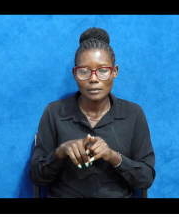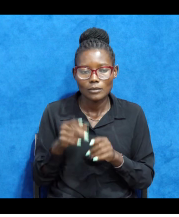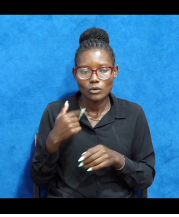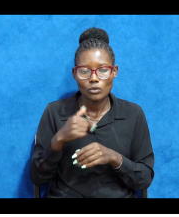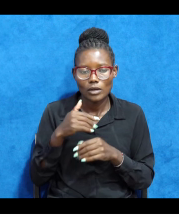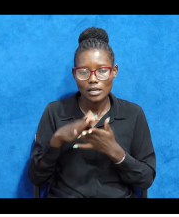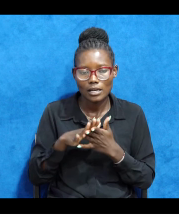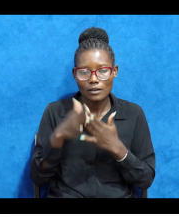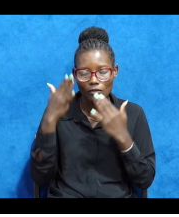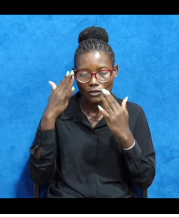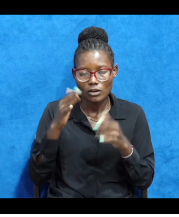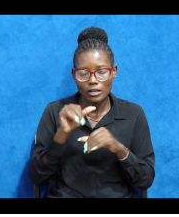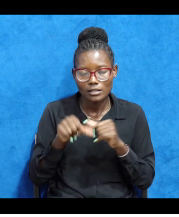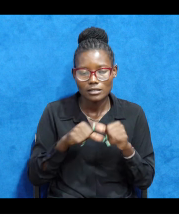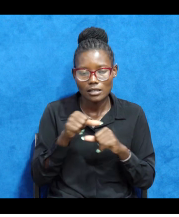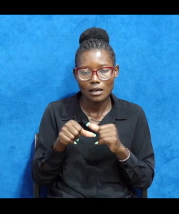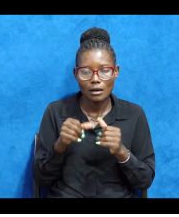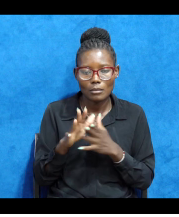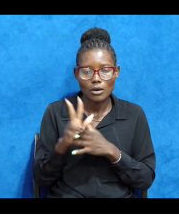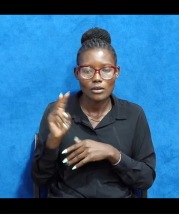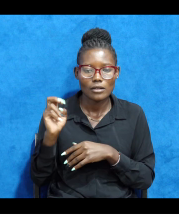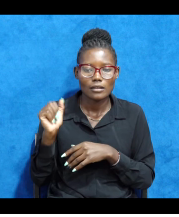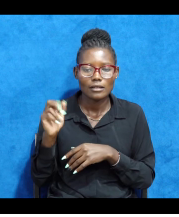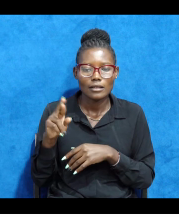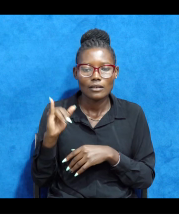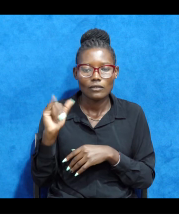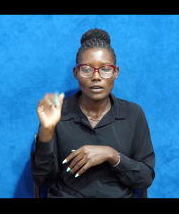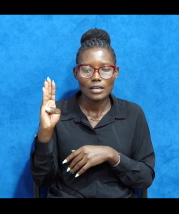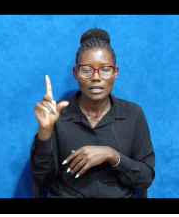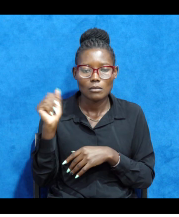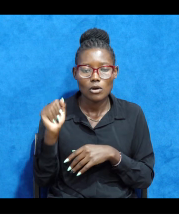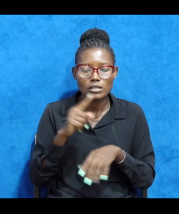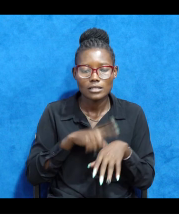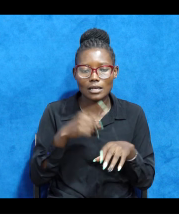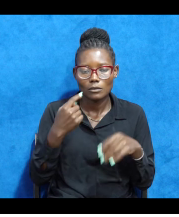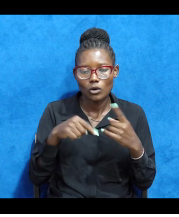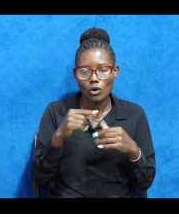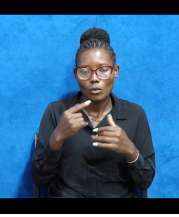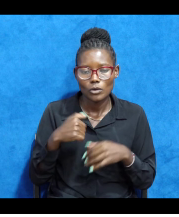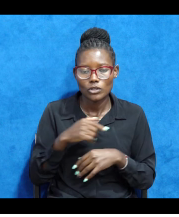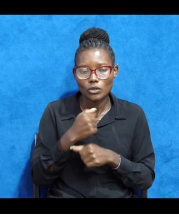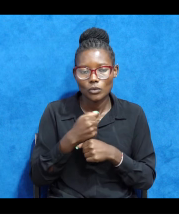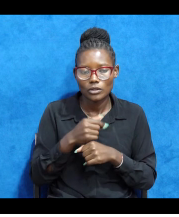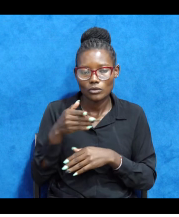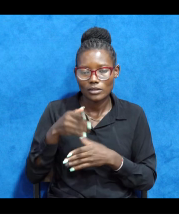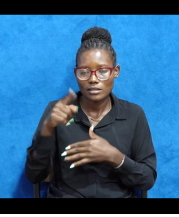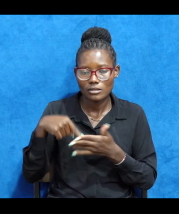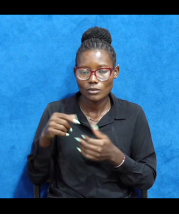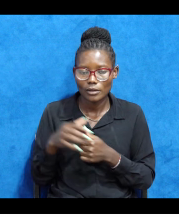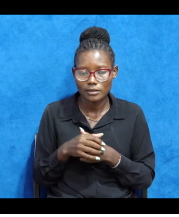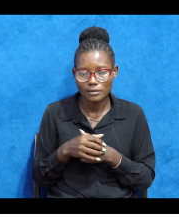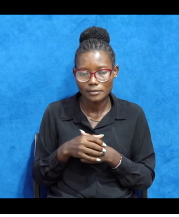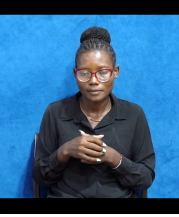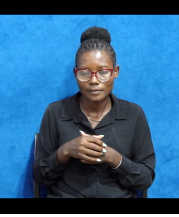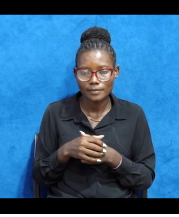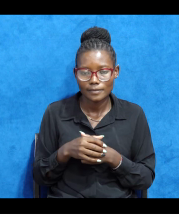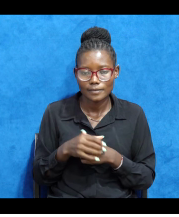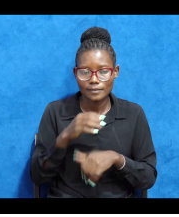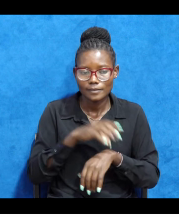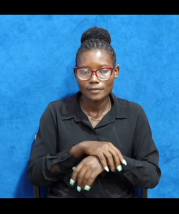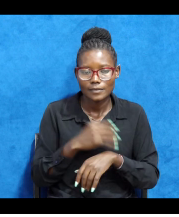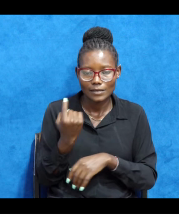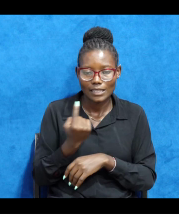necessarily mean that it's going to improve their performance unless we can tie that into what they're actually going to do in the game. And we're also